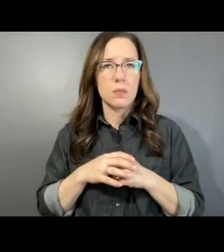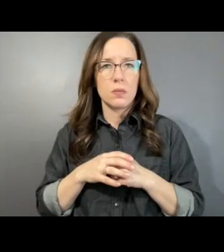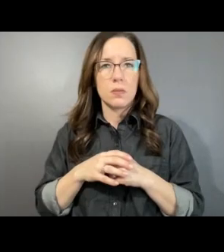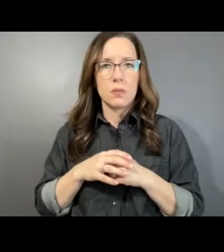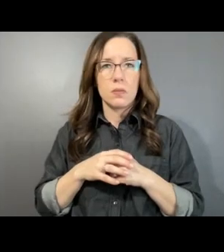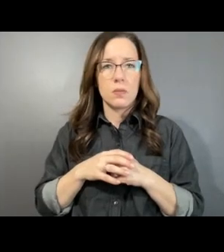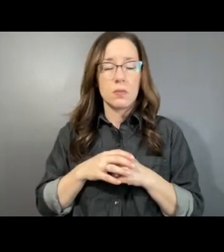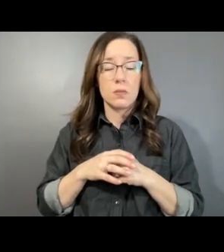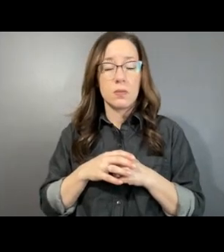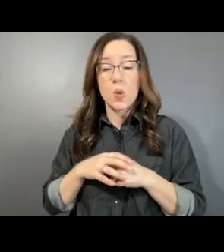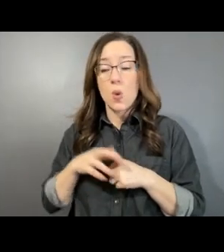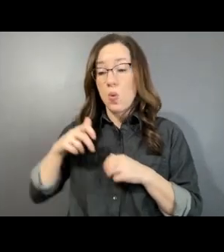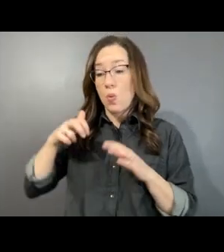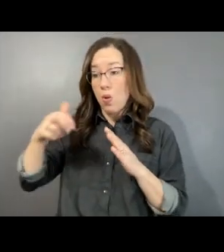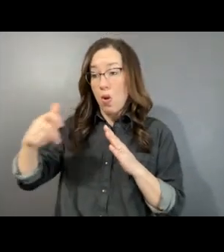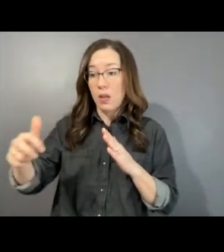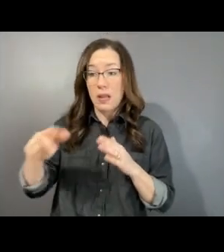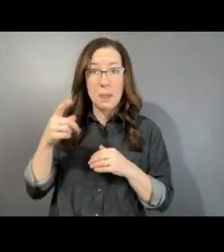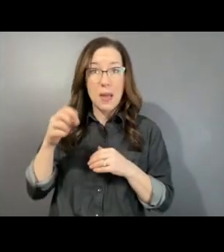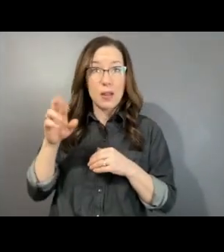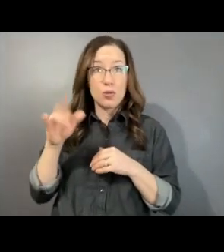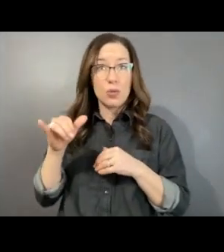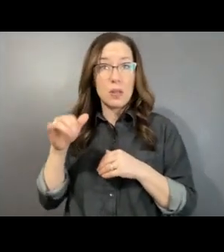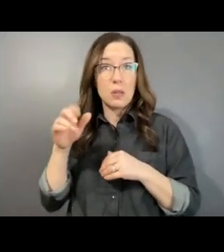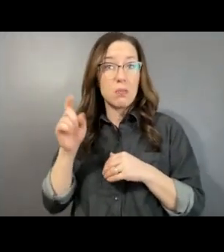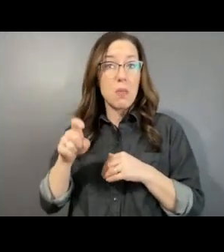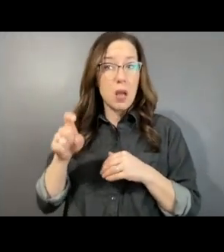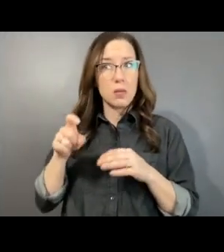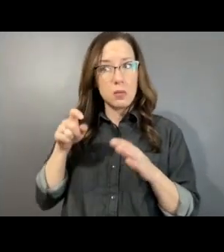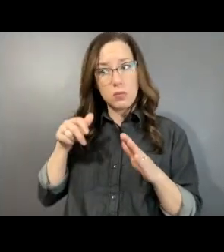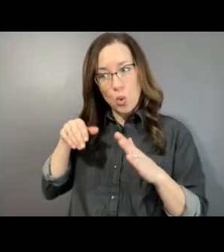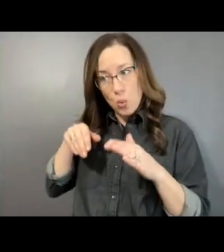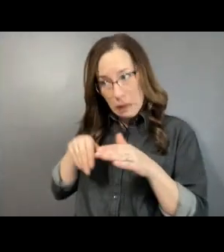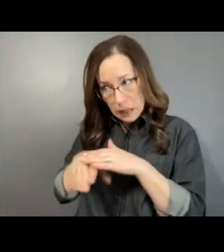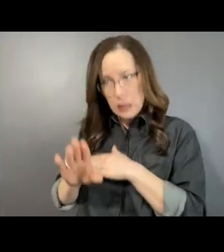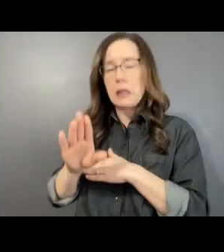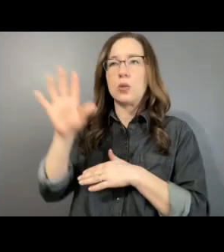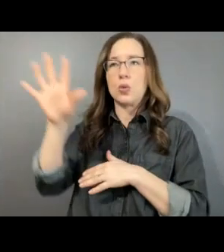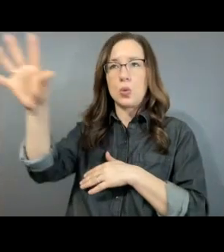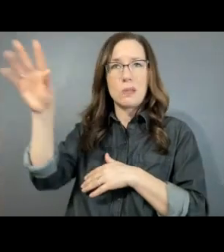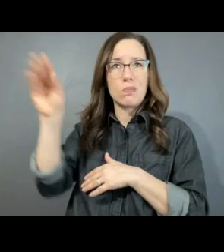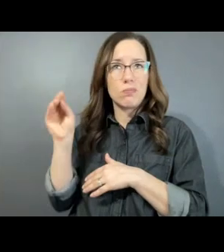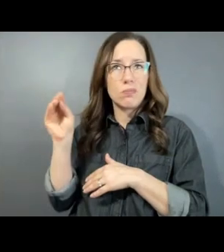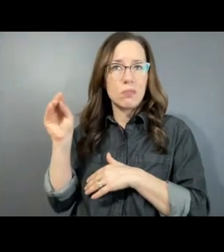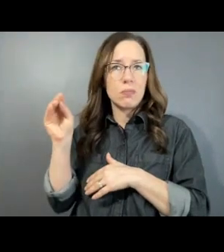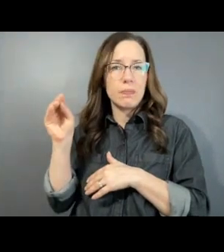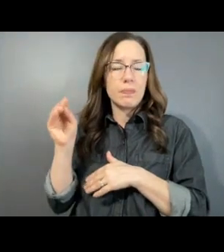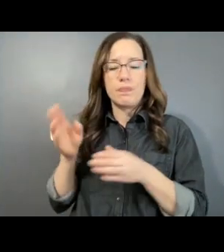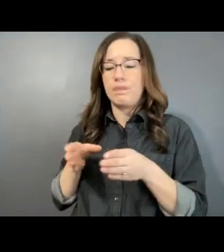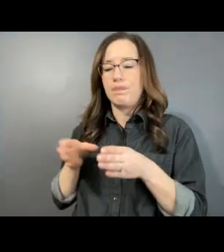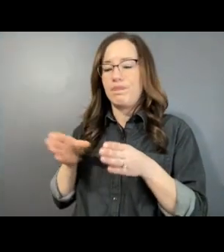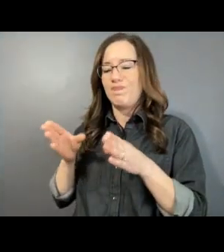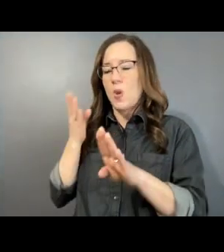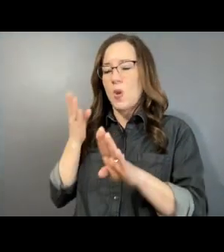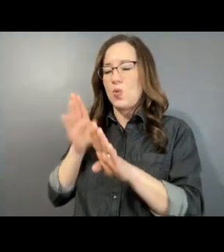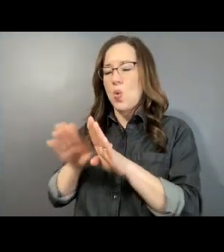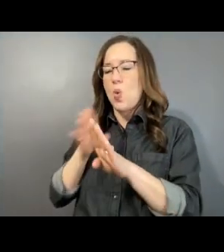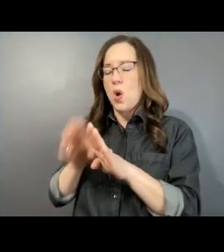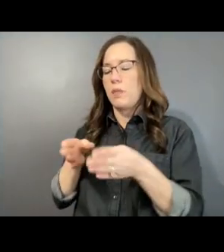For walk-in pantries that must be entered to reach items, the doorway must provide